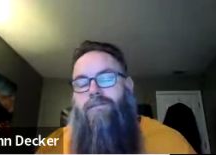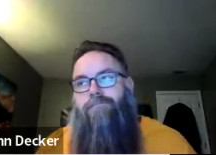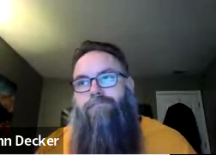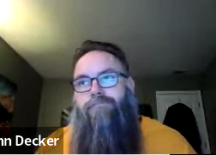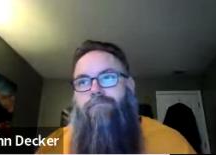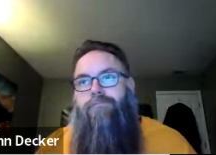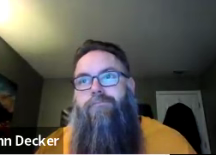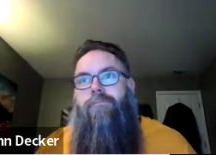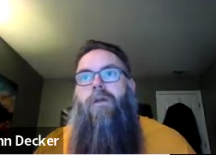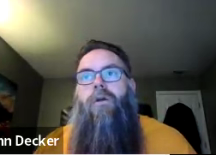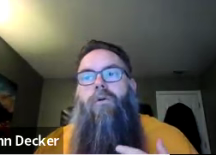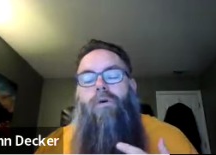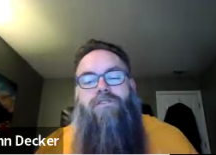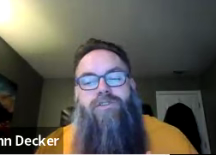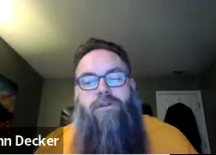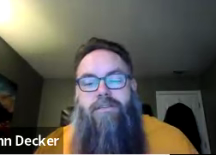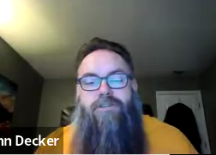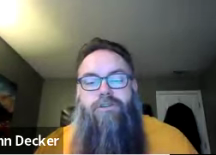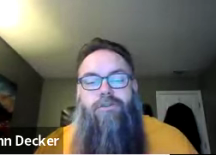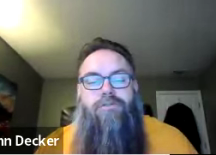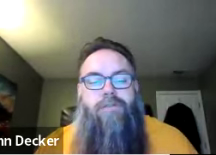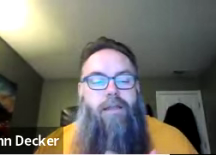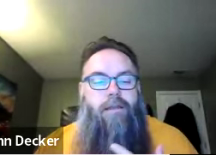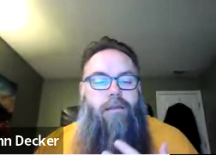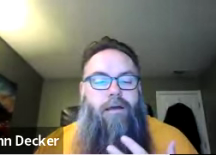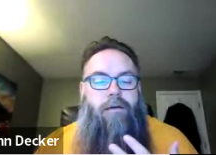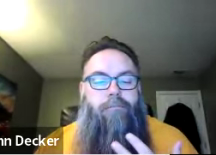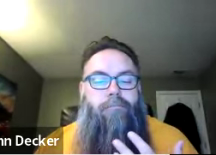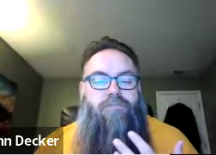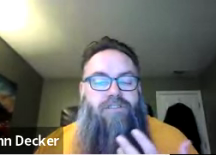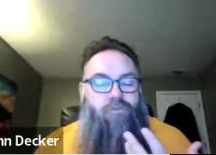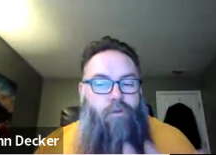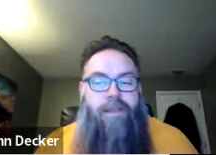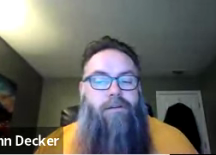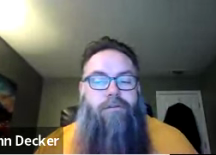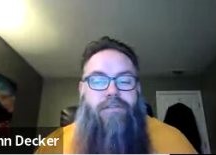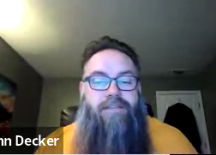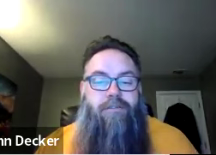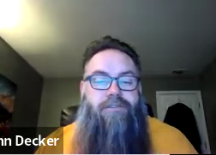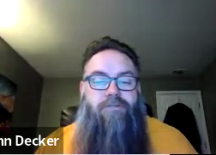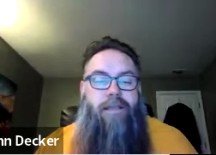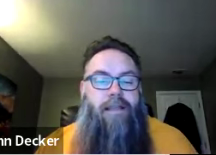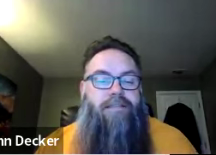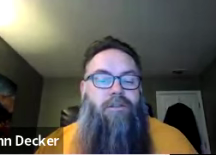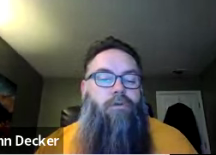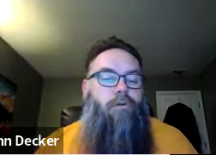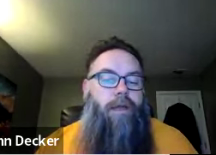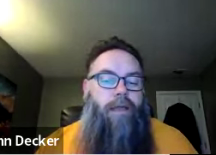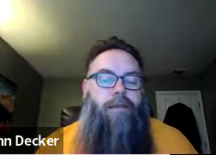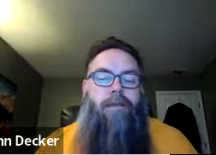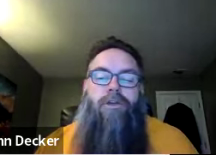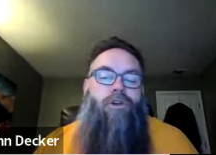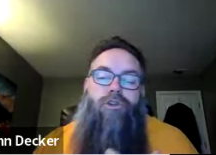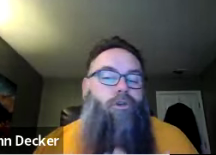transitional rates. Once we transition you to that just regular day services rate, that's a